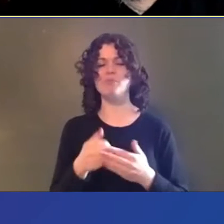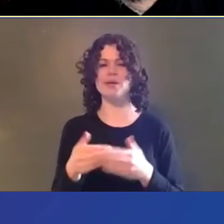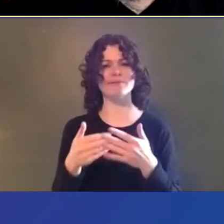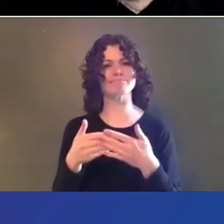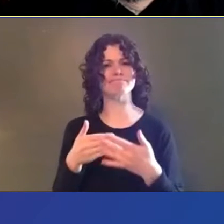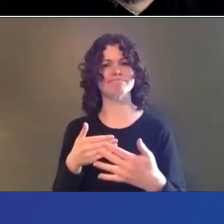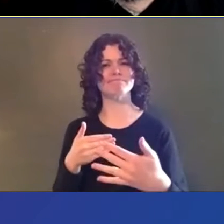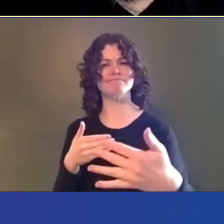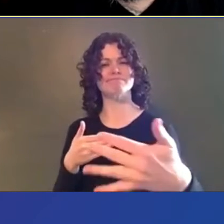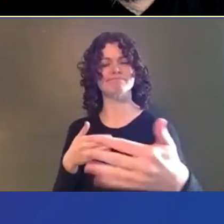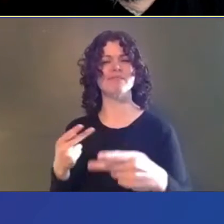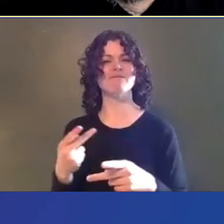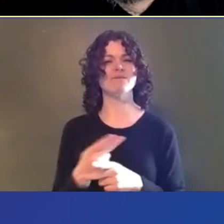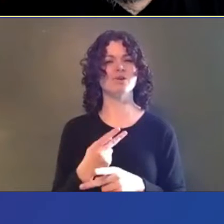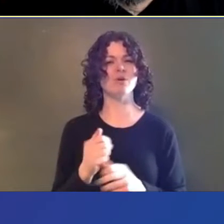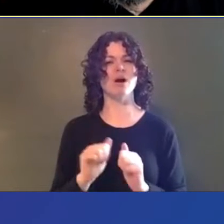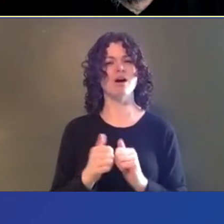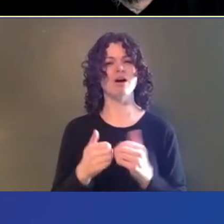And so it's been really neat.